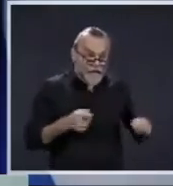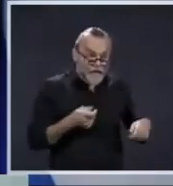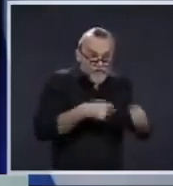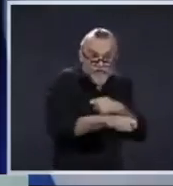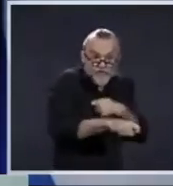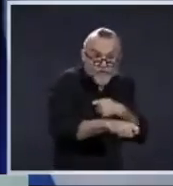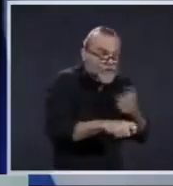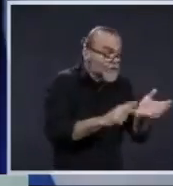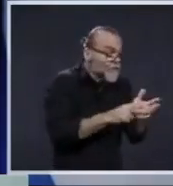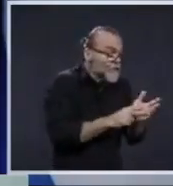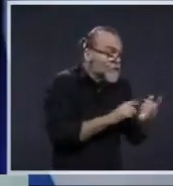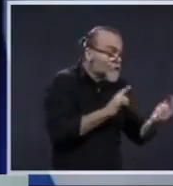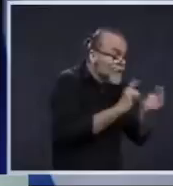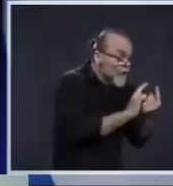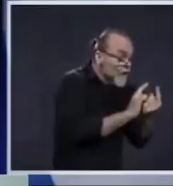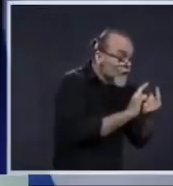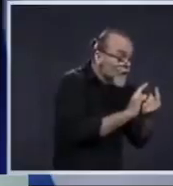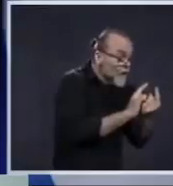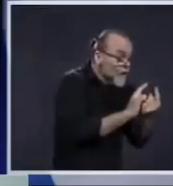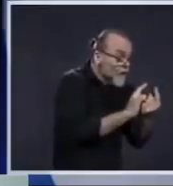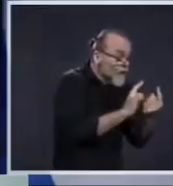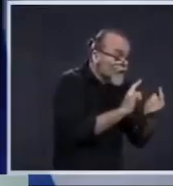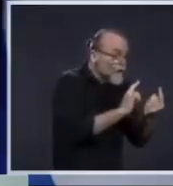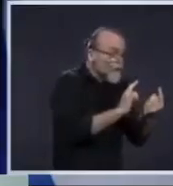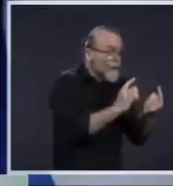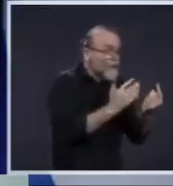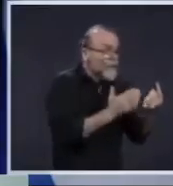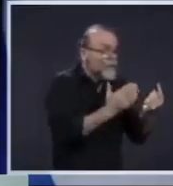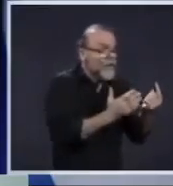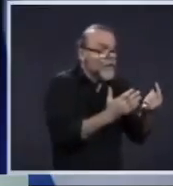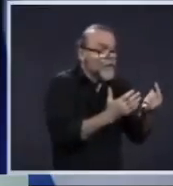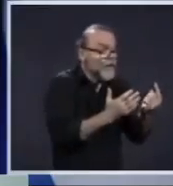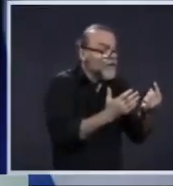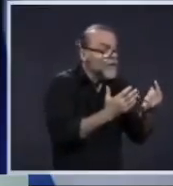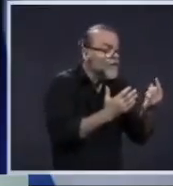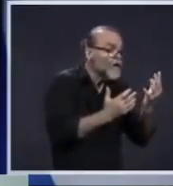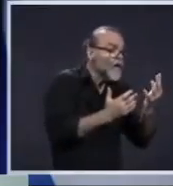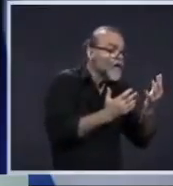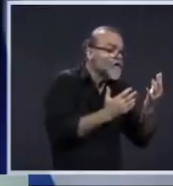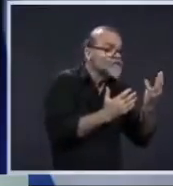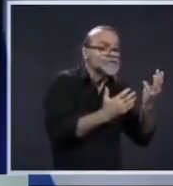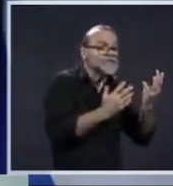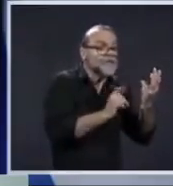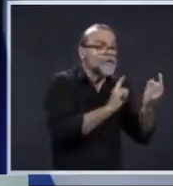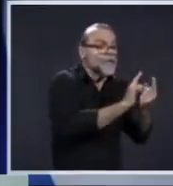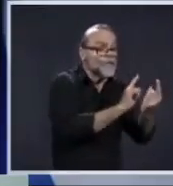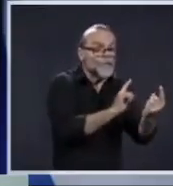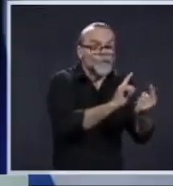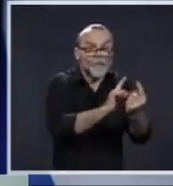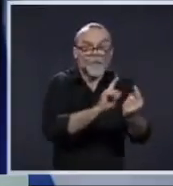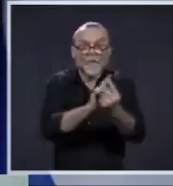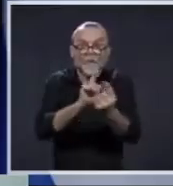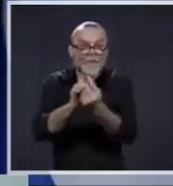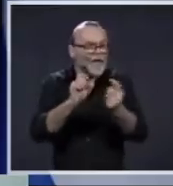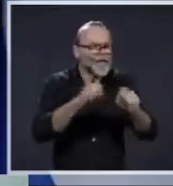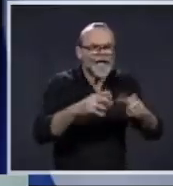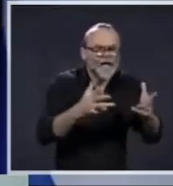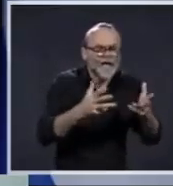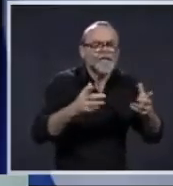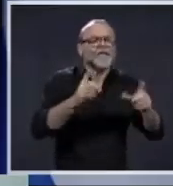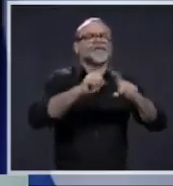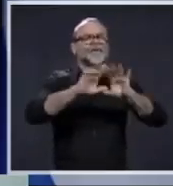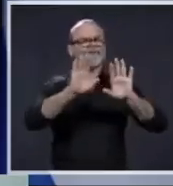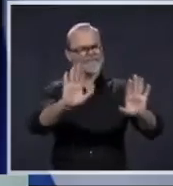important, but we don't want to go back the same way it was before because there is too much risk of having the disease. So we're going to